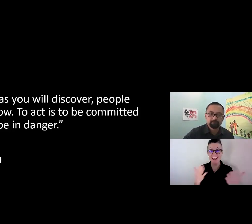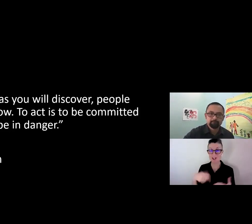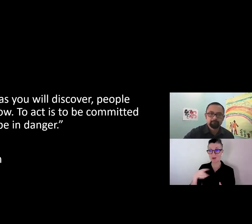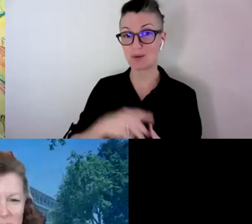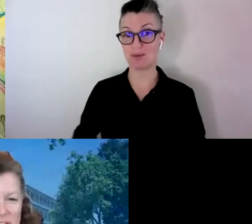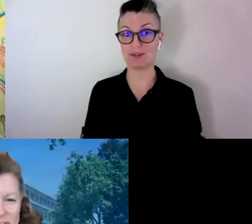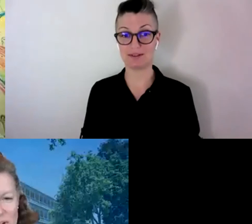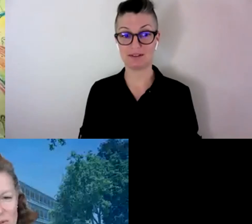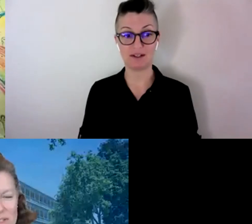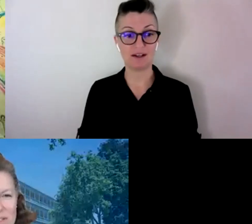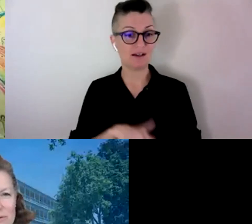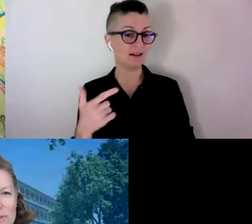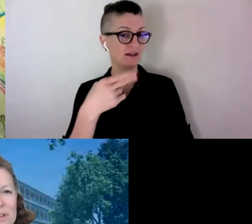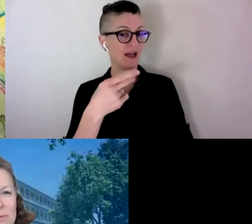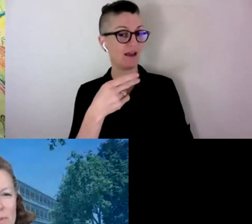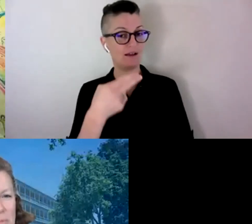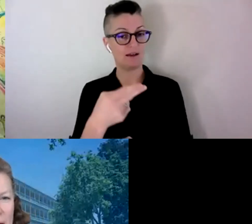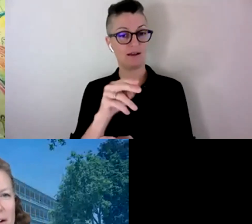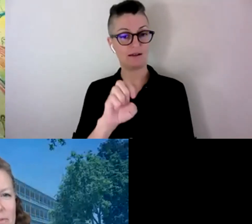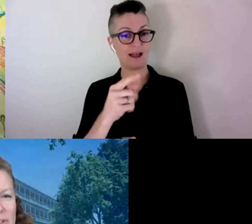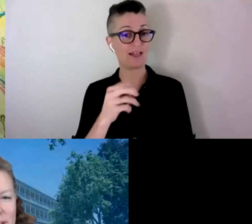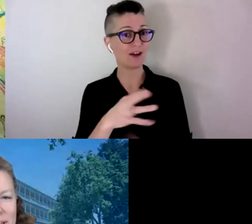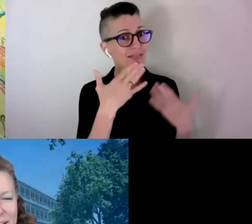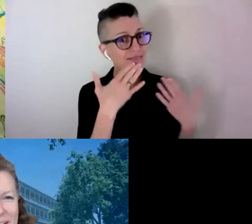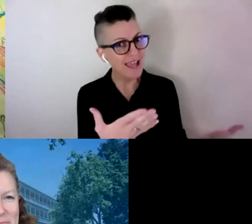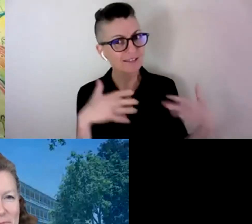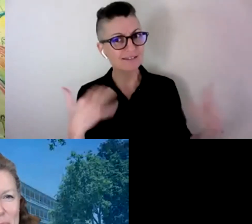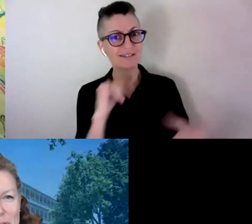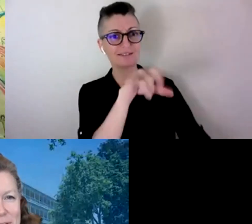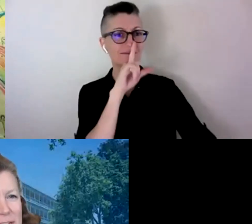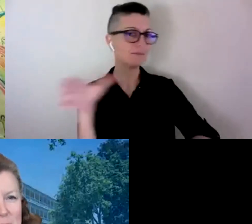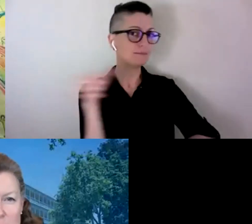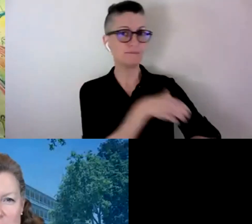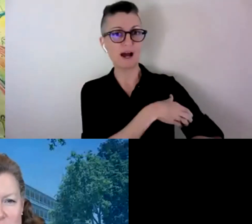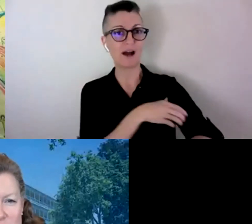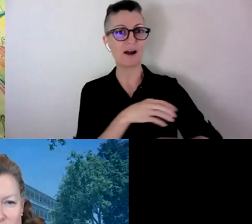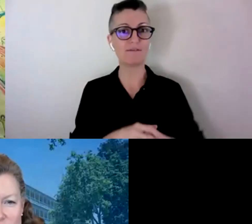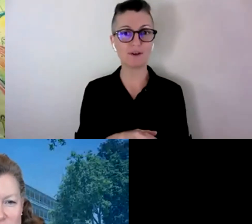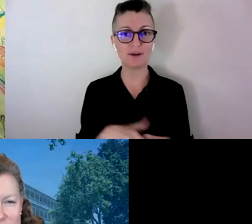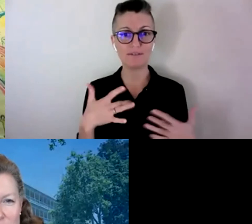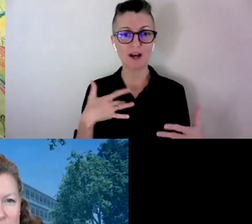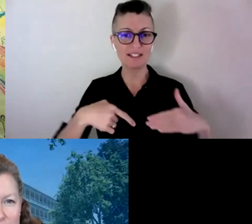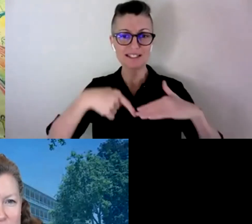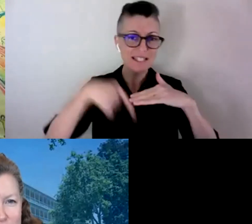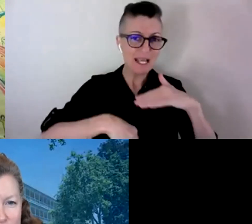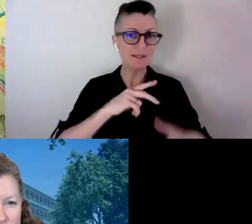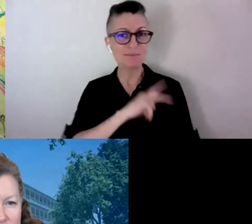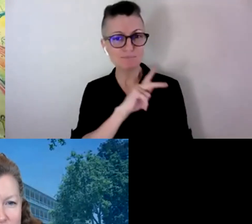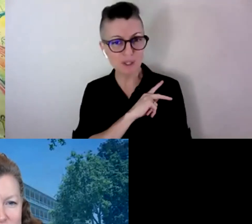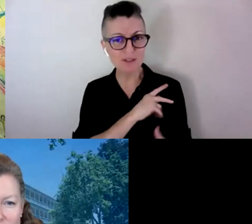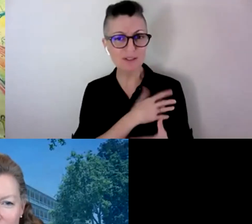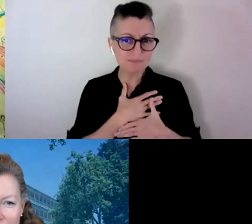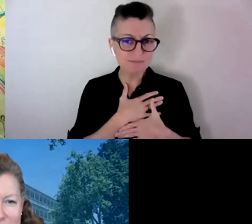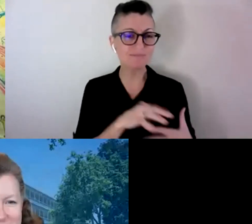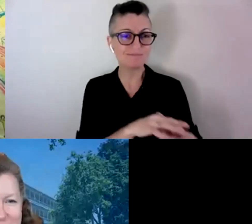Thank you so much. That was really, really powerful. From the deeply personal to an incredibly powerful framework